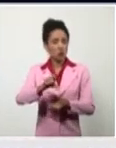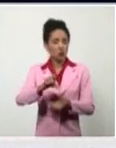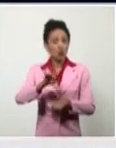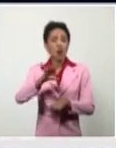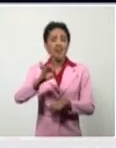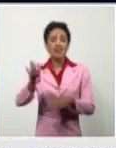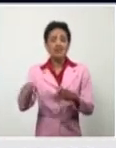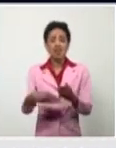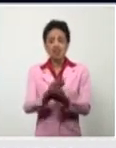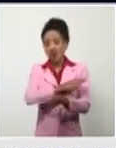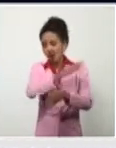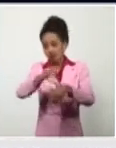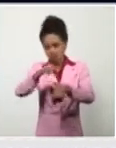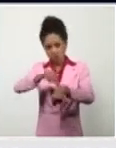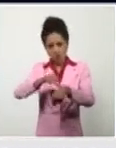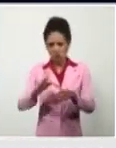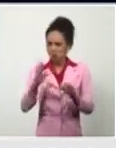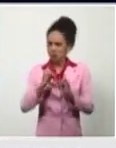days.